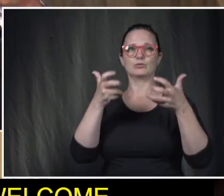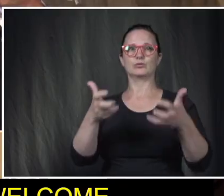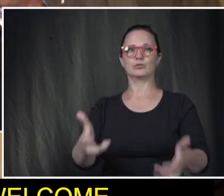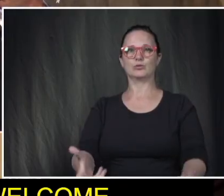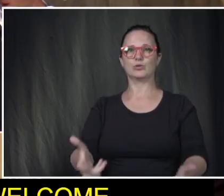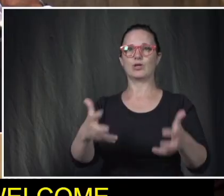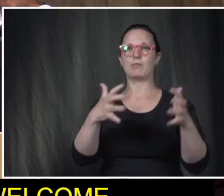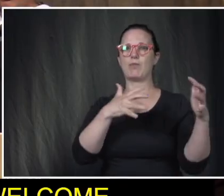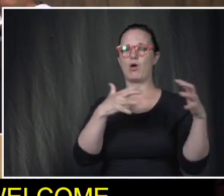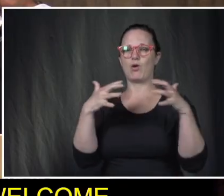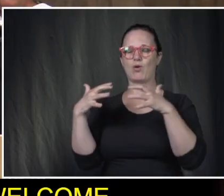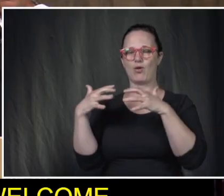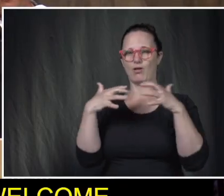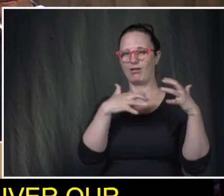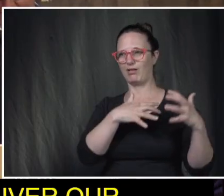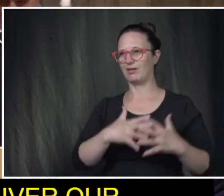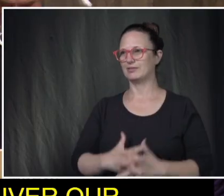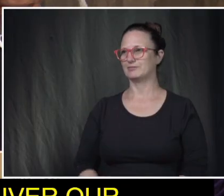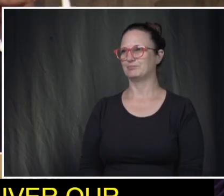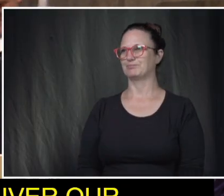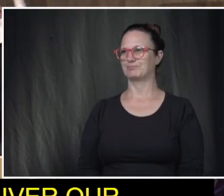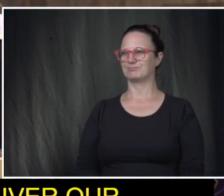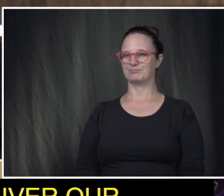to rumble!